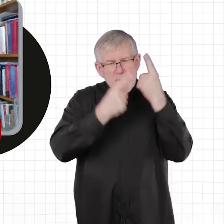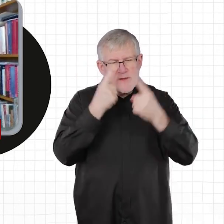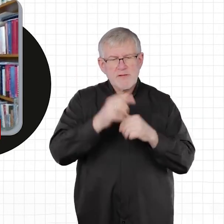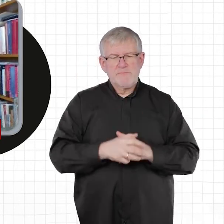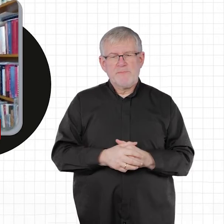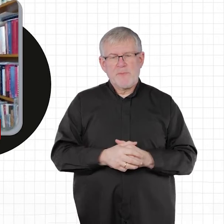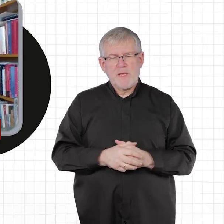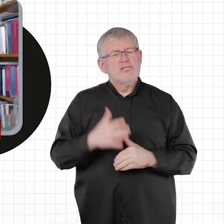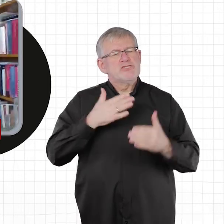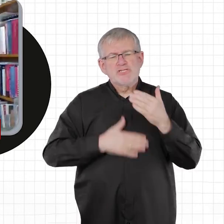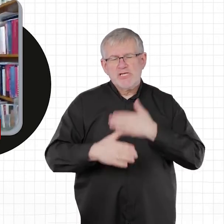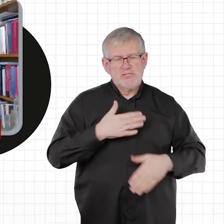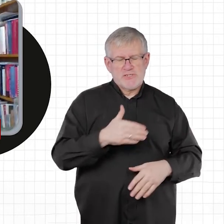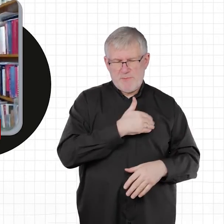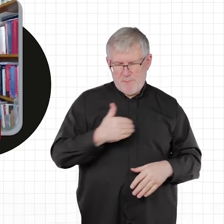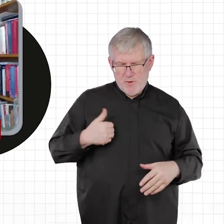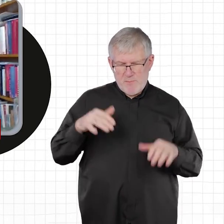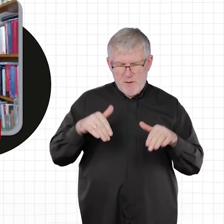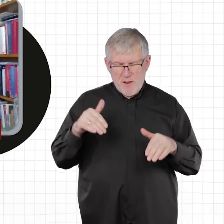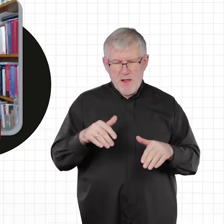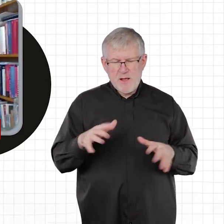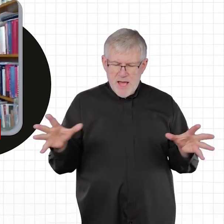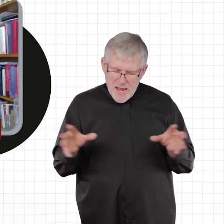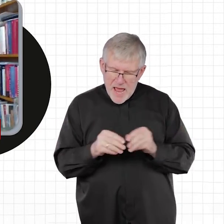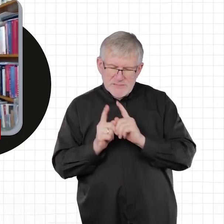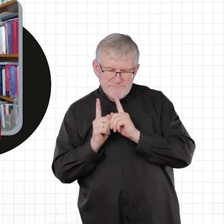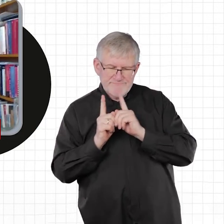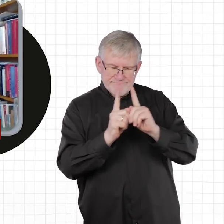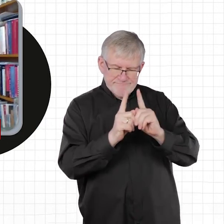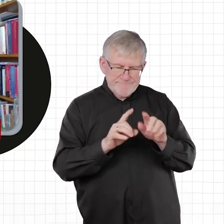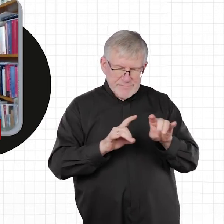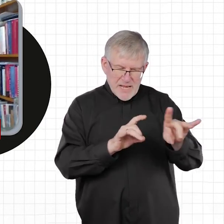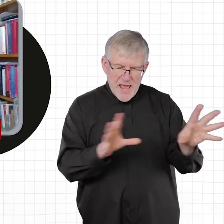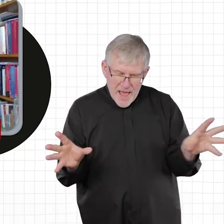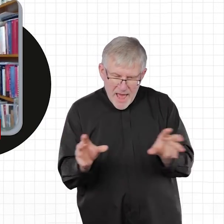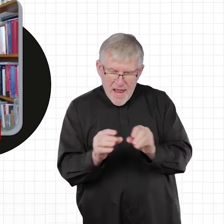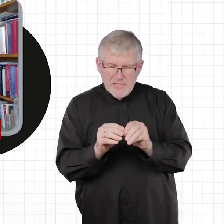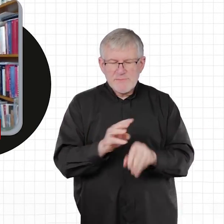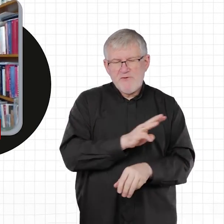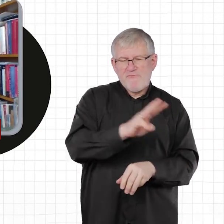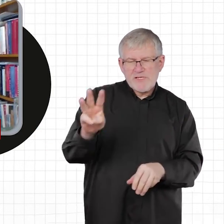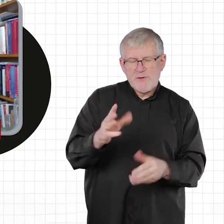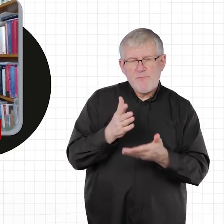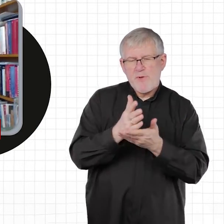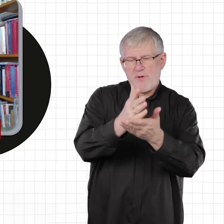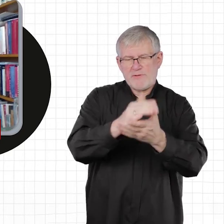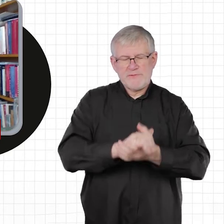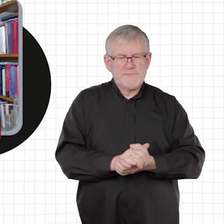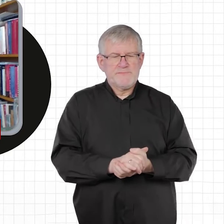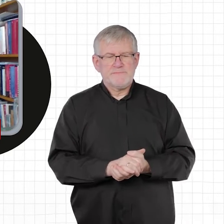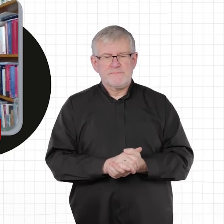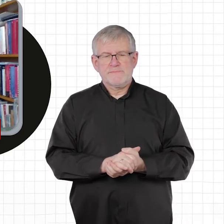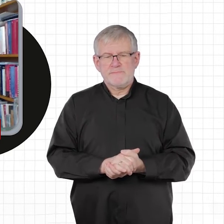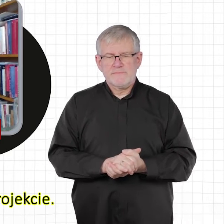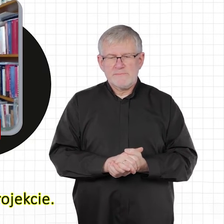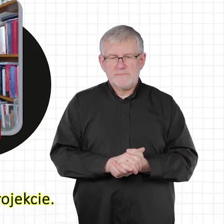Exactly, and we can get the necessary tips and advices from you, and we can